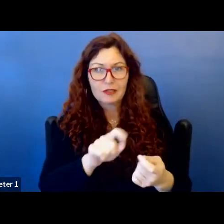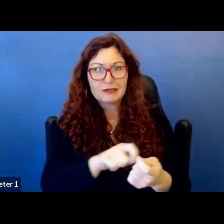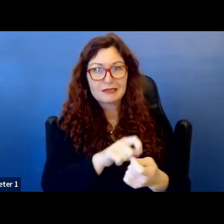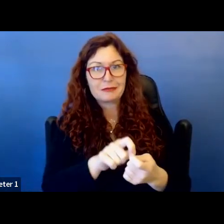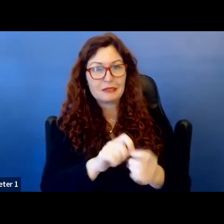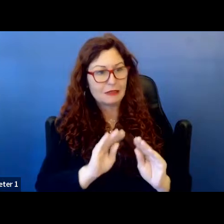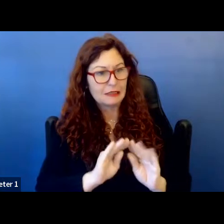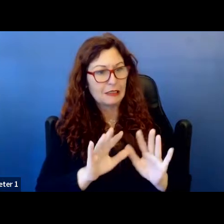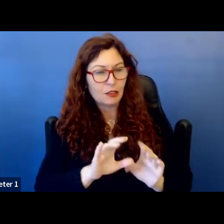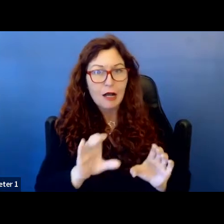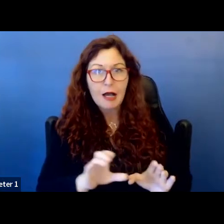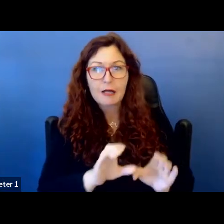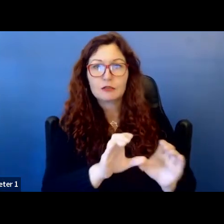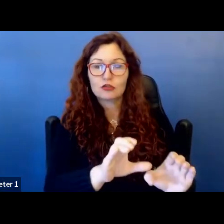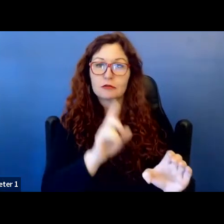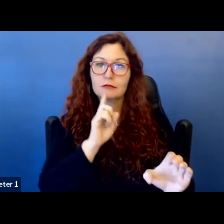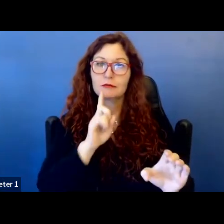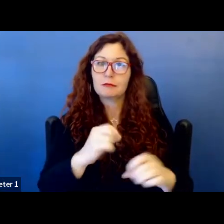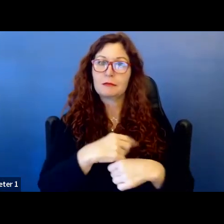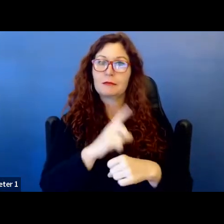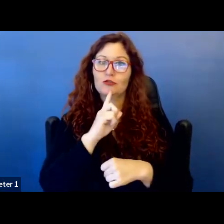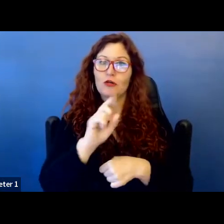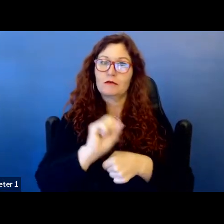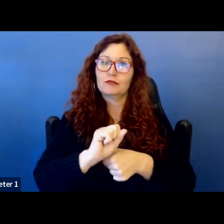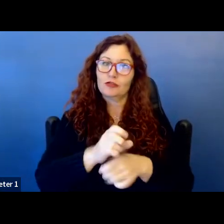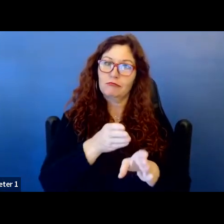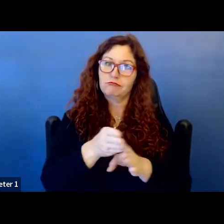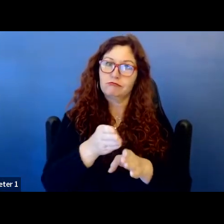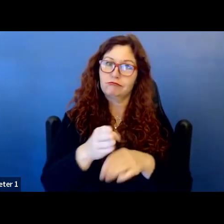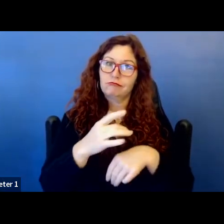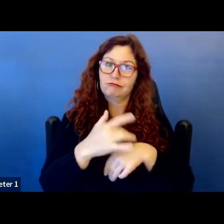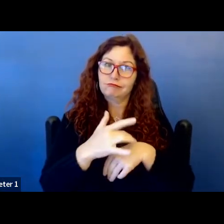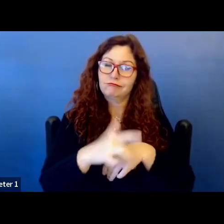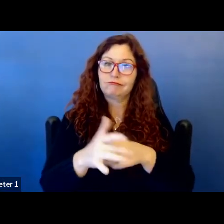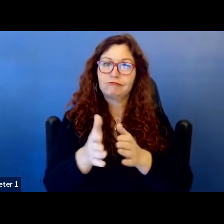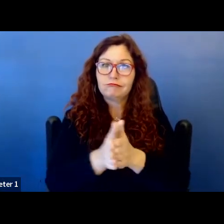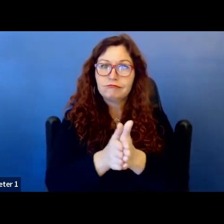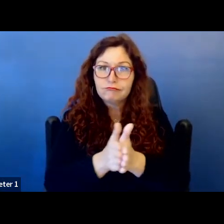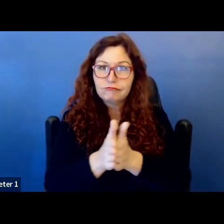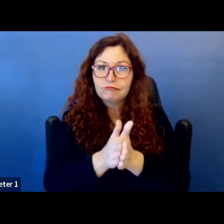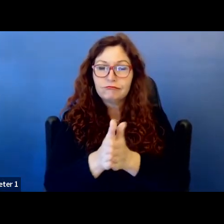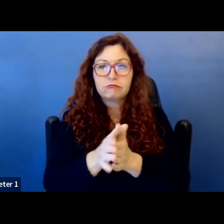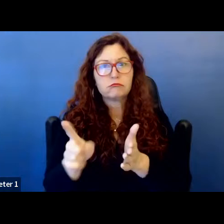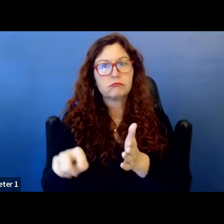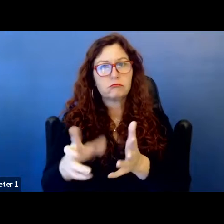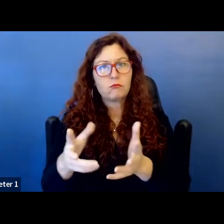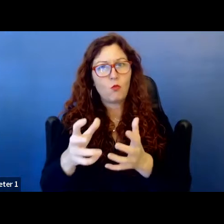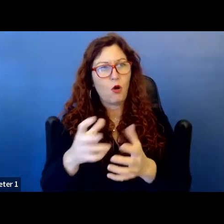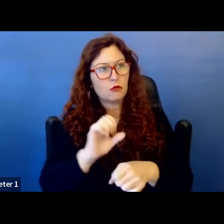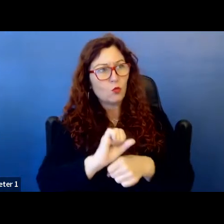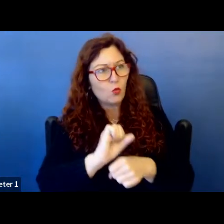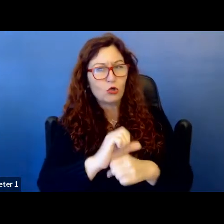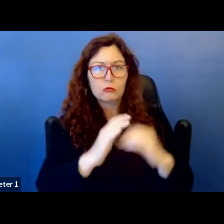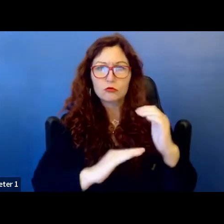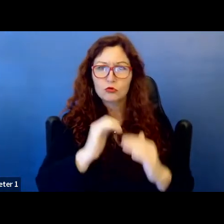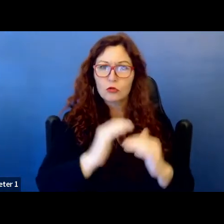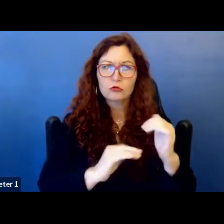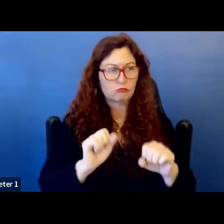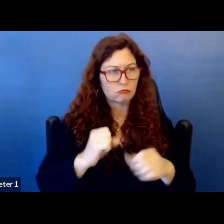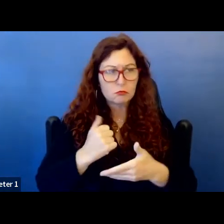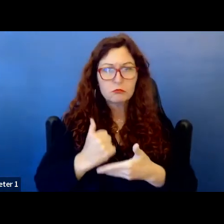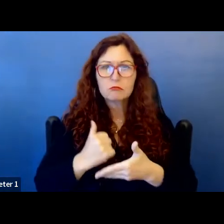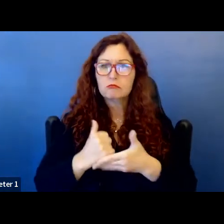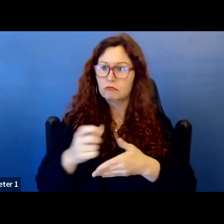opportunities for anyone who wants to support themselves or their families with middle class wages and benefits annually we invest two billion